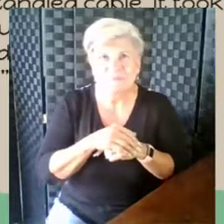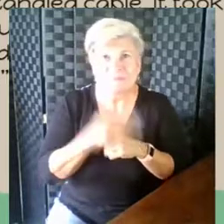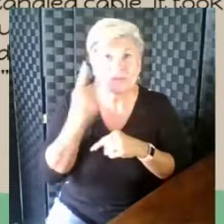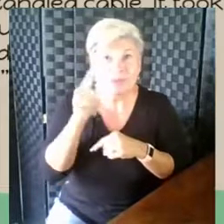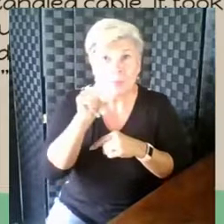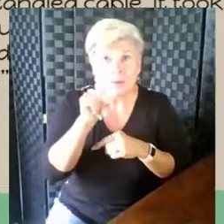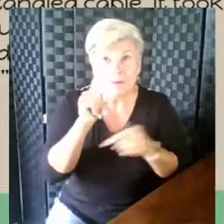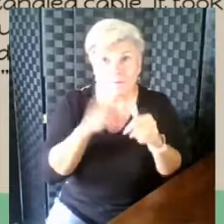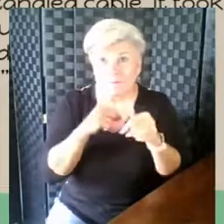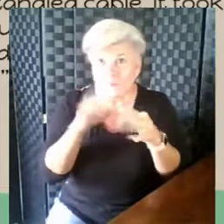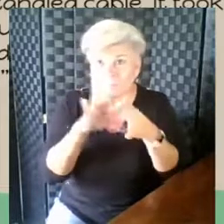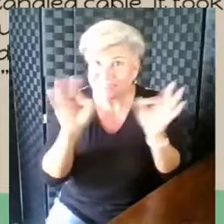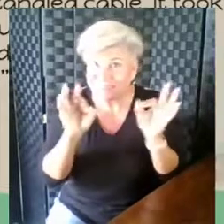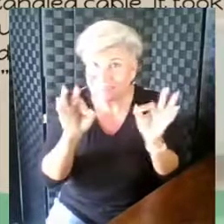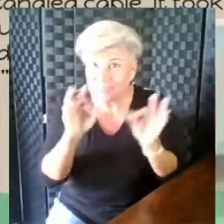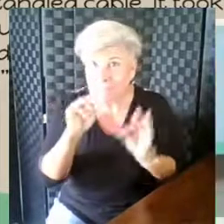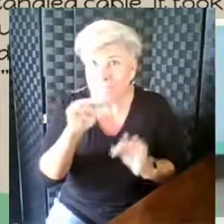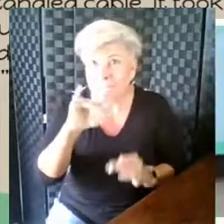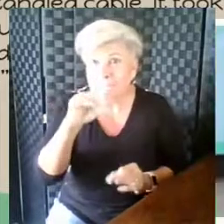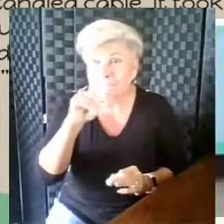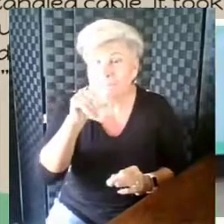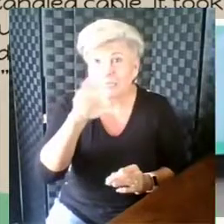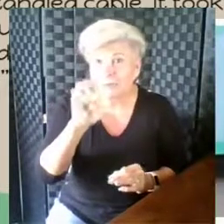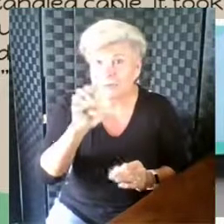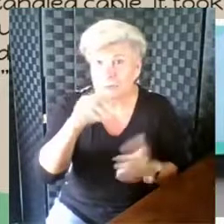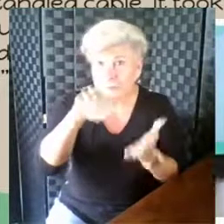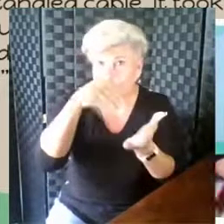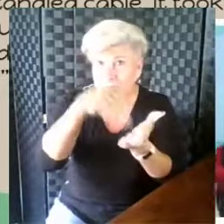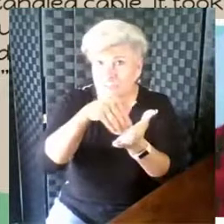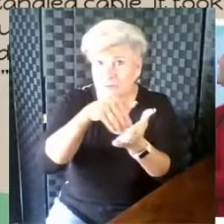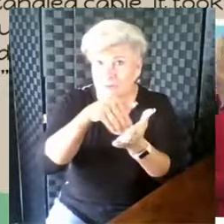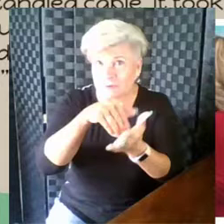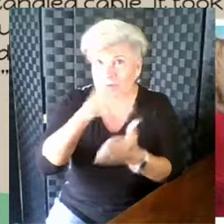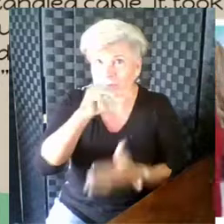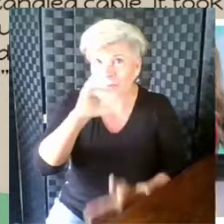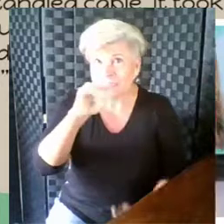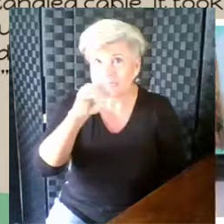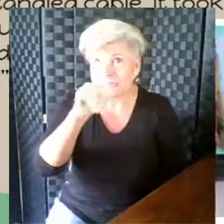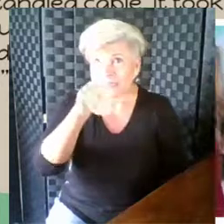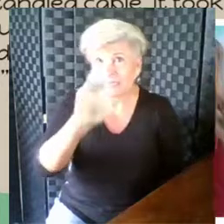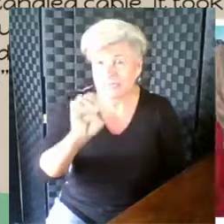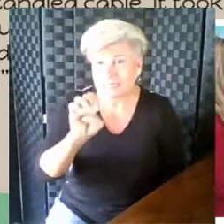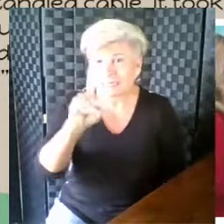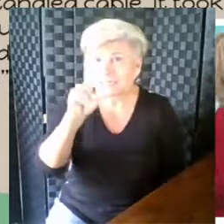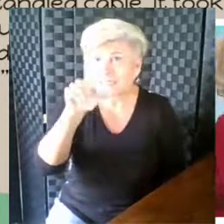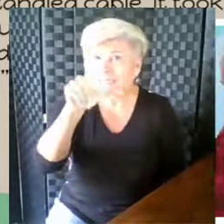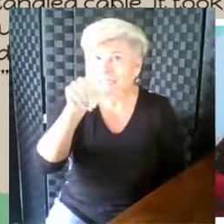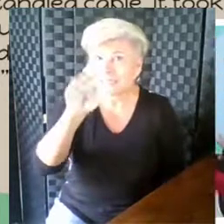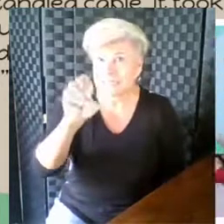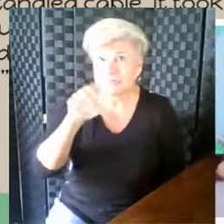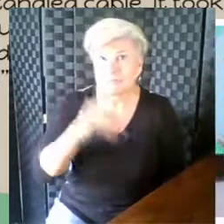see one in the very first sentence, the word middle. See the DLE on the end.